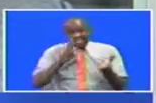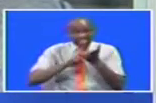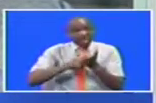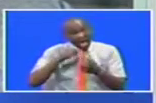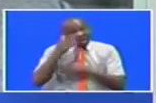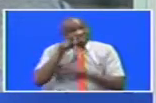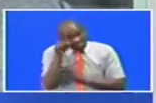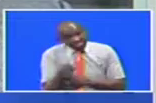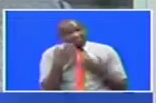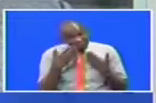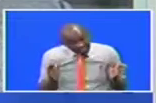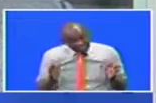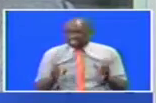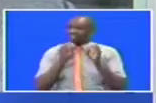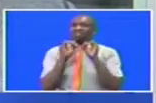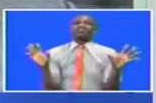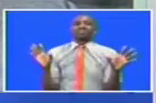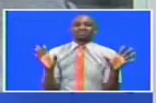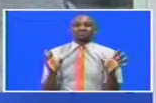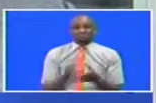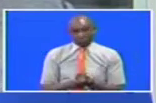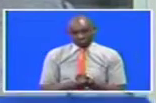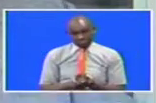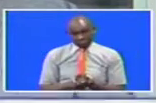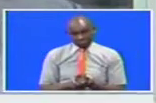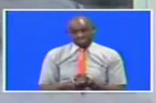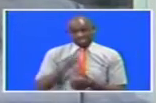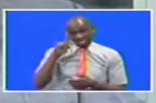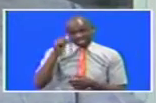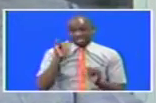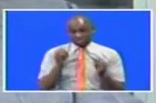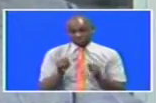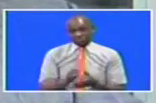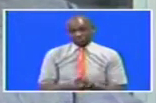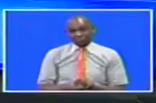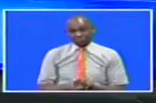after 14th February. Patrick Amimo, KTN News.